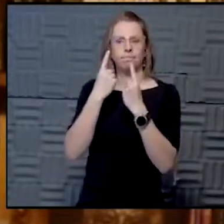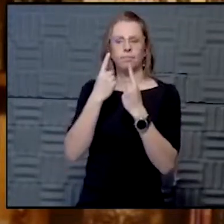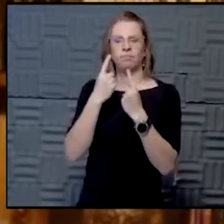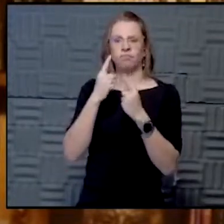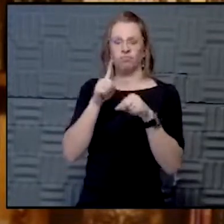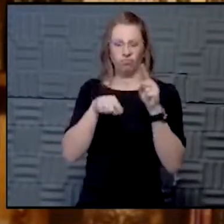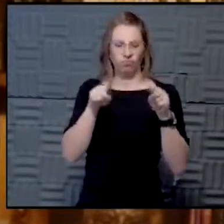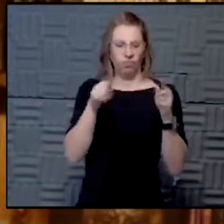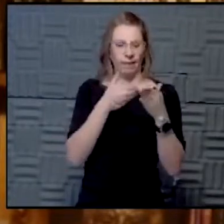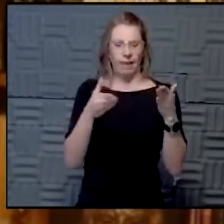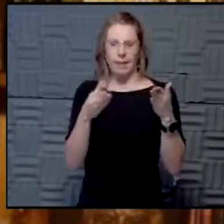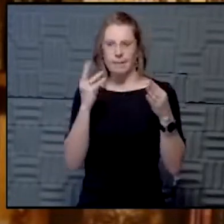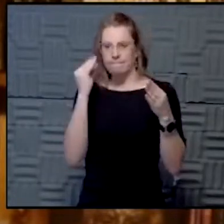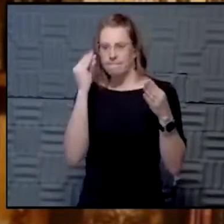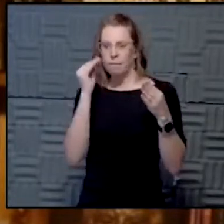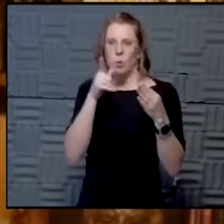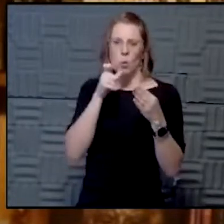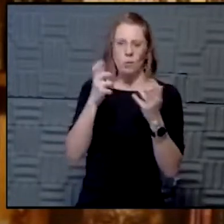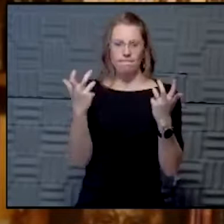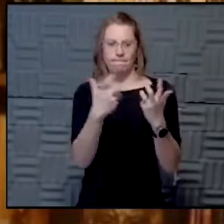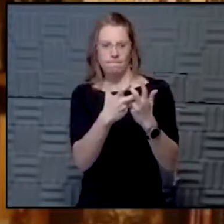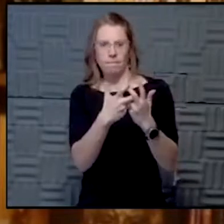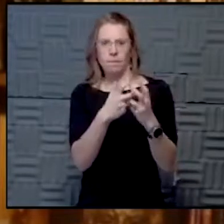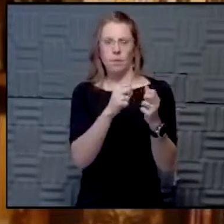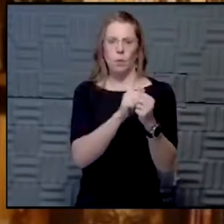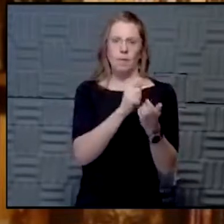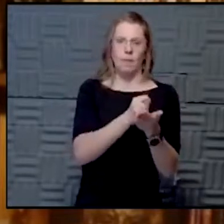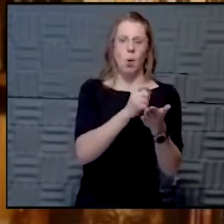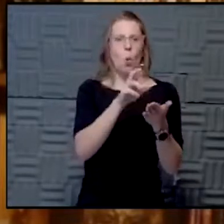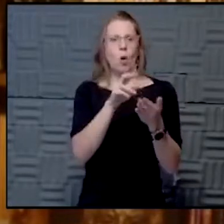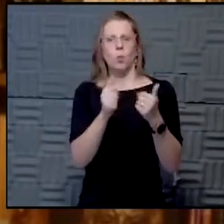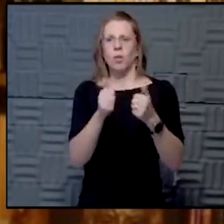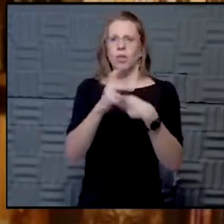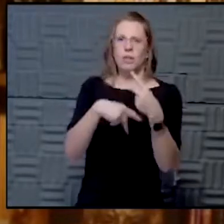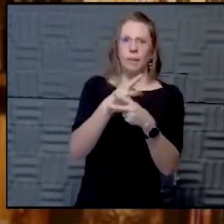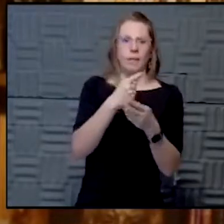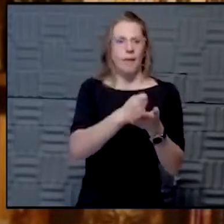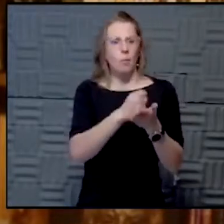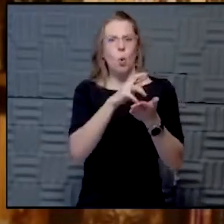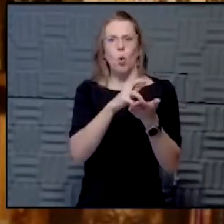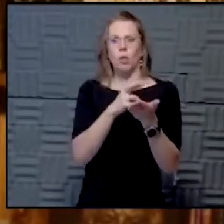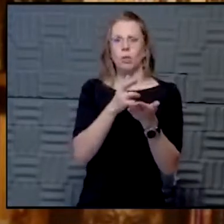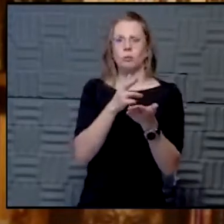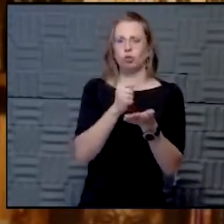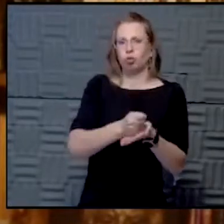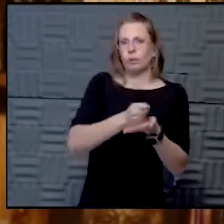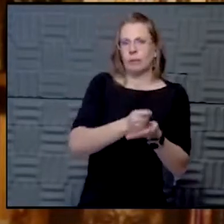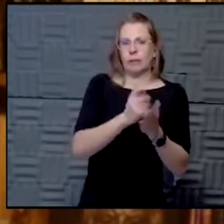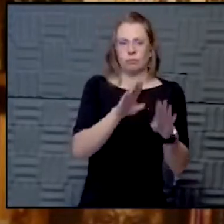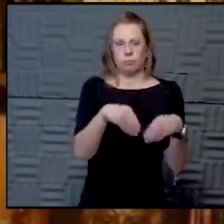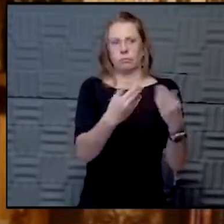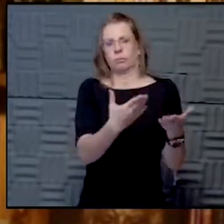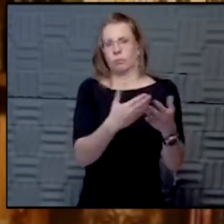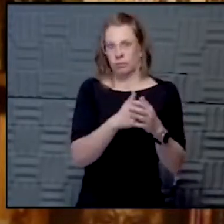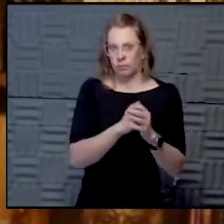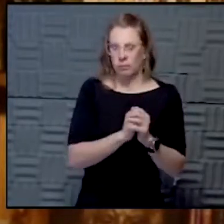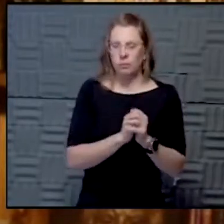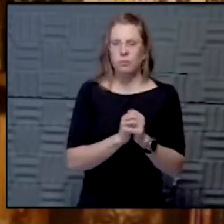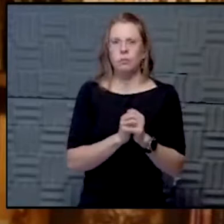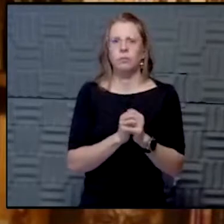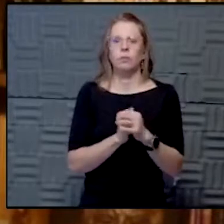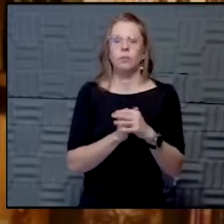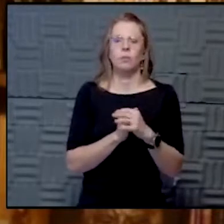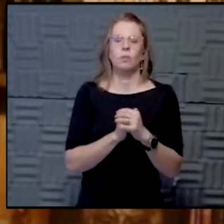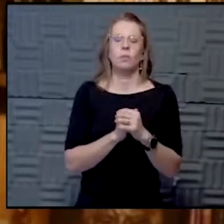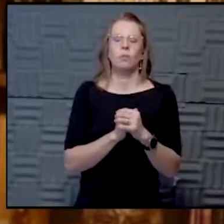factors when we're thinking about who we want to pair them up with or what kind of therapy or treatment we want to recommend that they seek out.